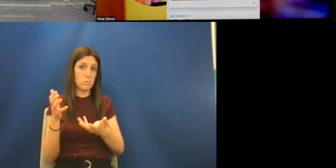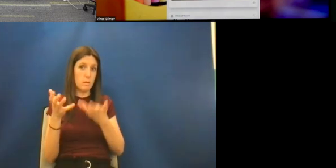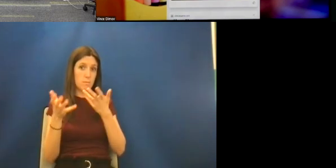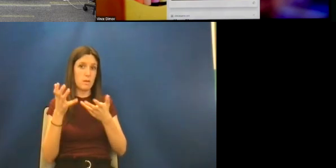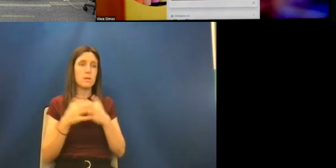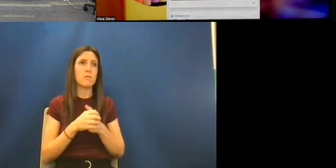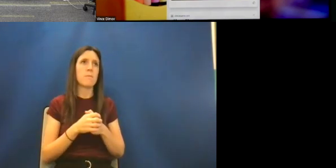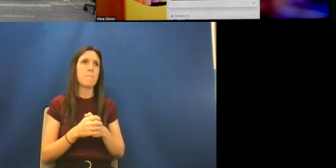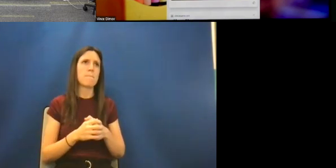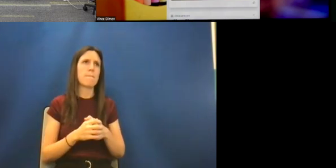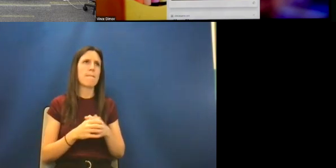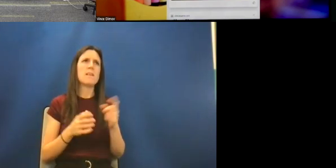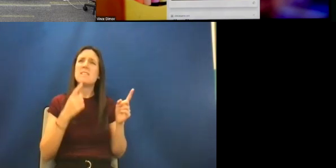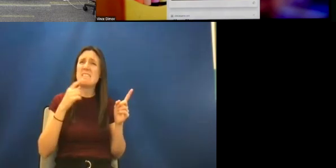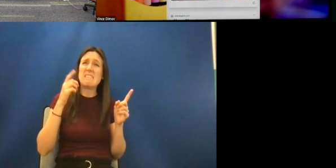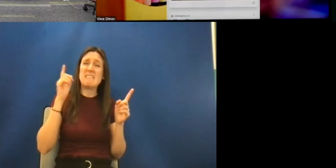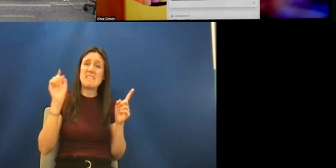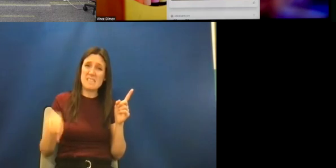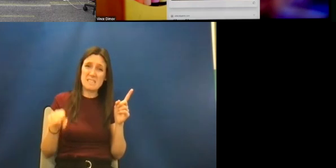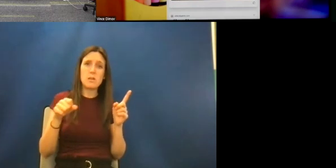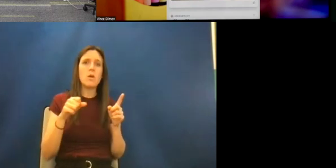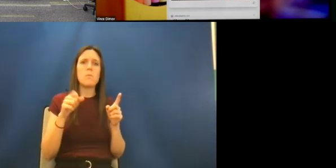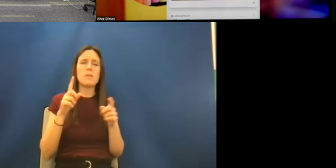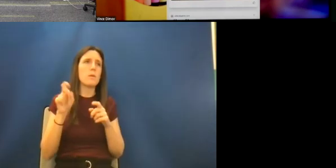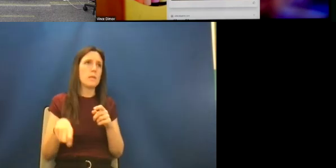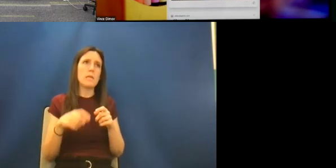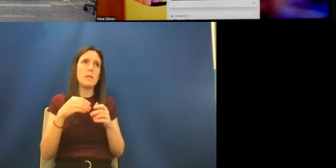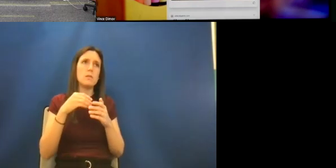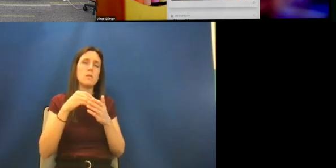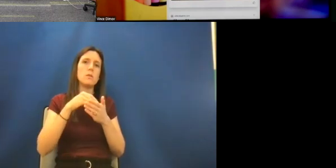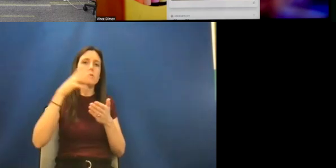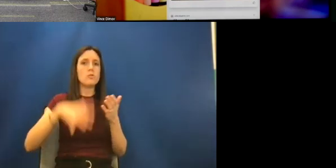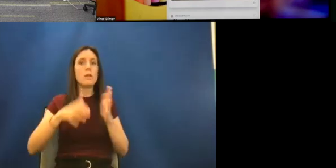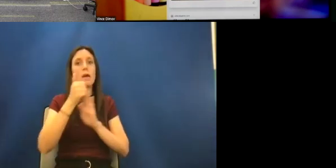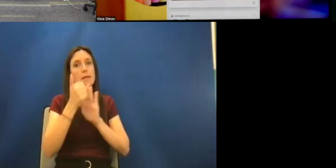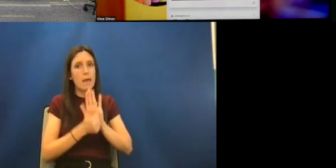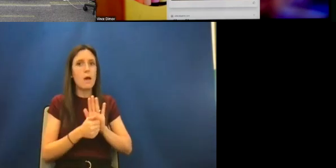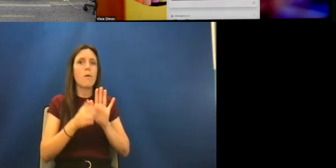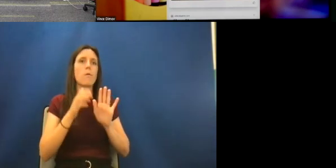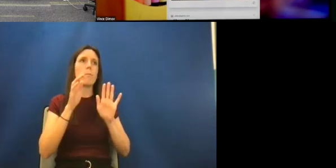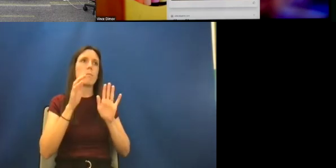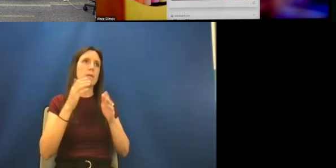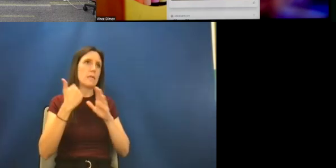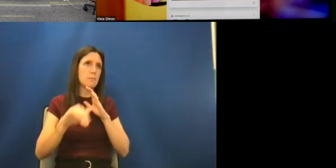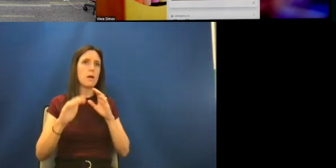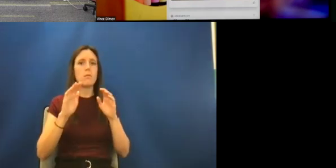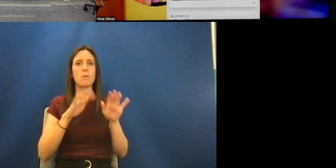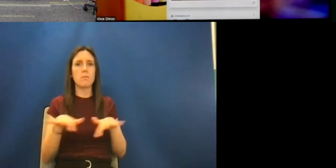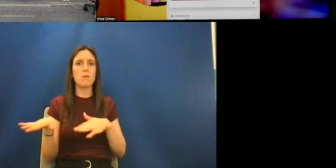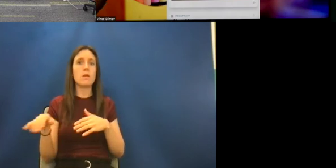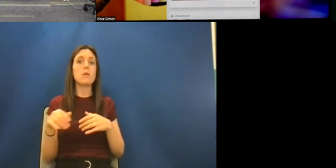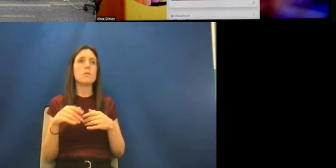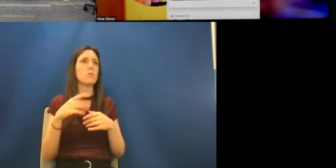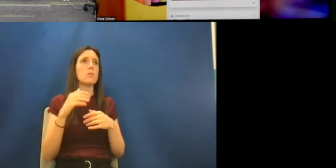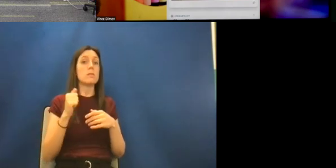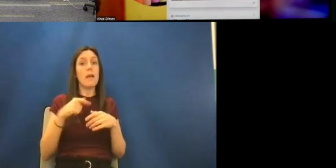that. I think so, but you have to have a student account. They'd have to have an email, set all that up previously. There's an app, like, so it could